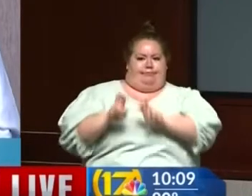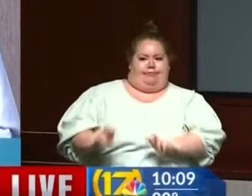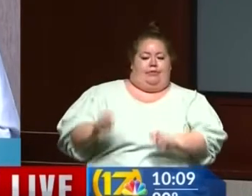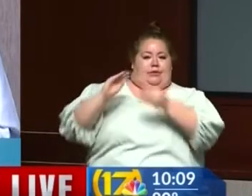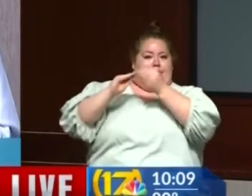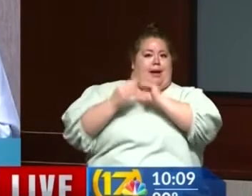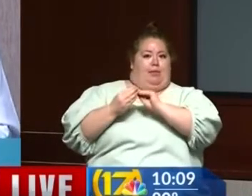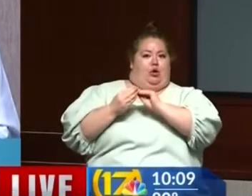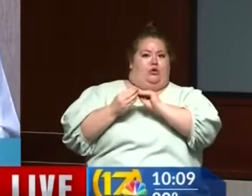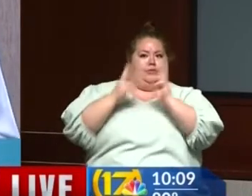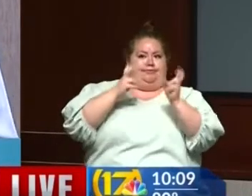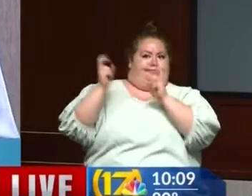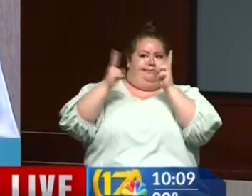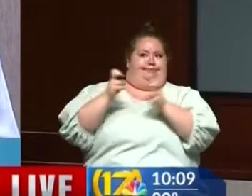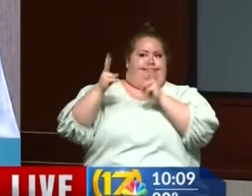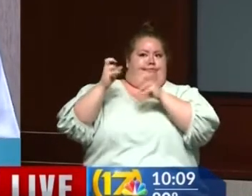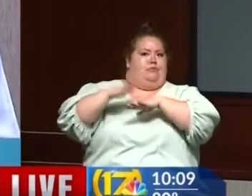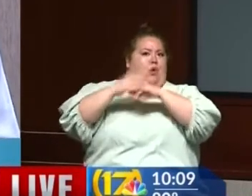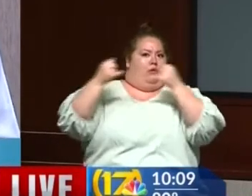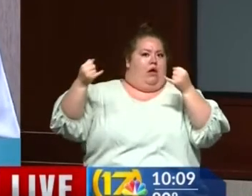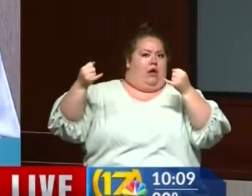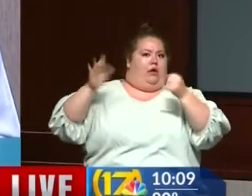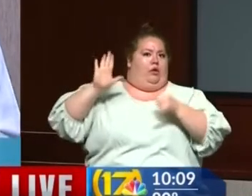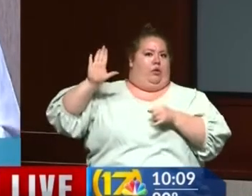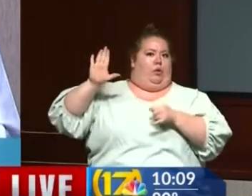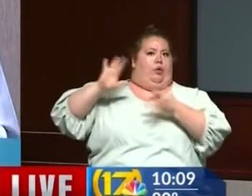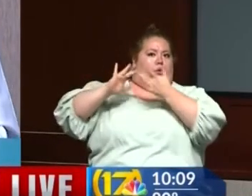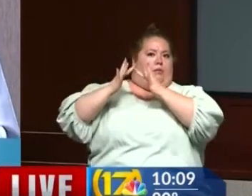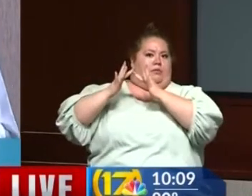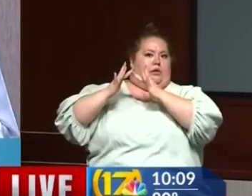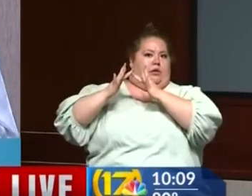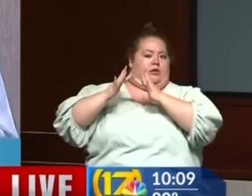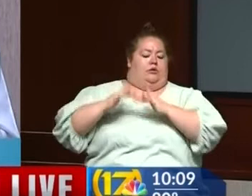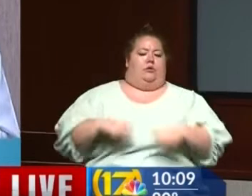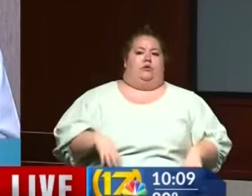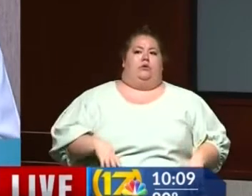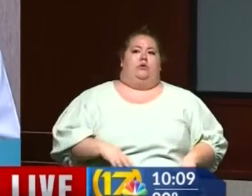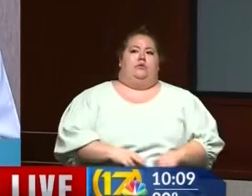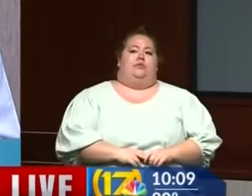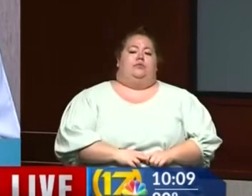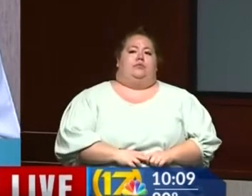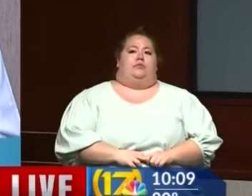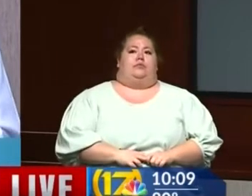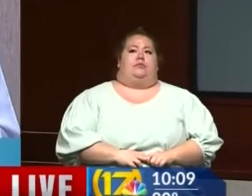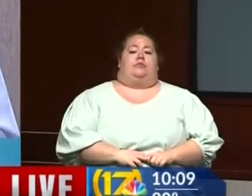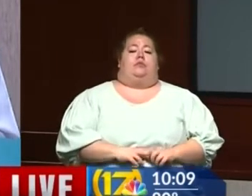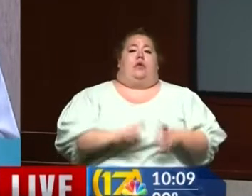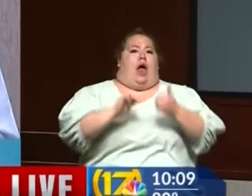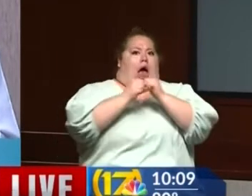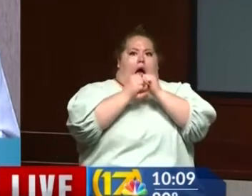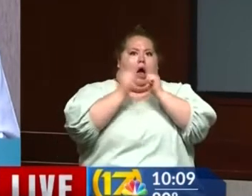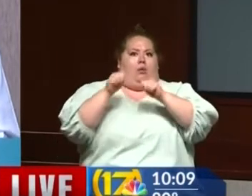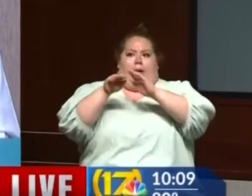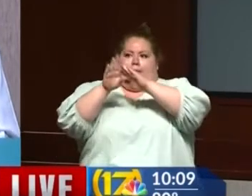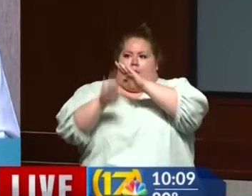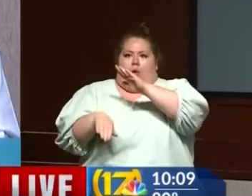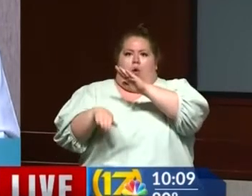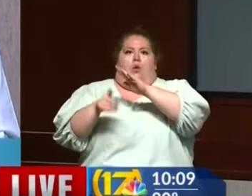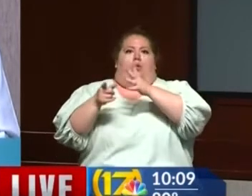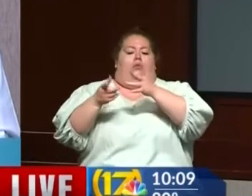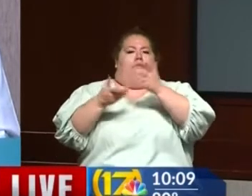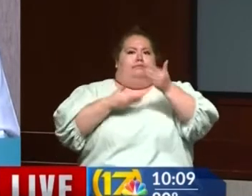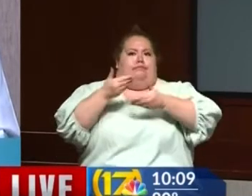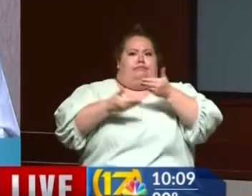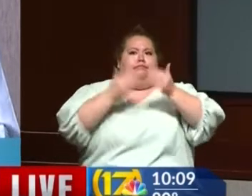we obviously track that very closely. In order for us to progress to the red tier, we have to meet